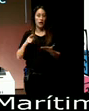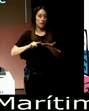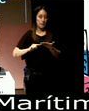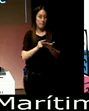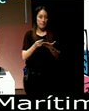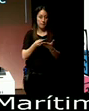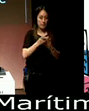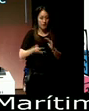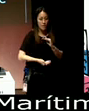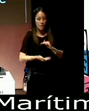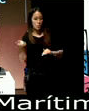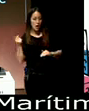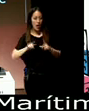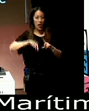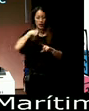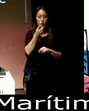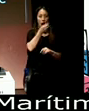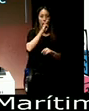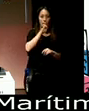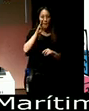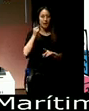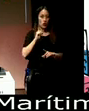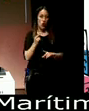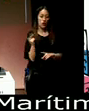We haven't eliminated the maps